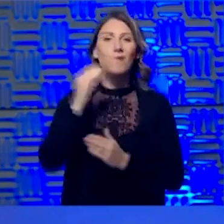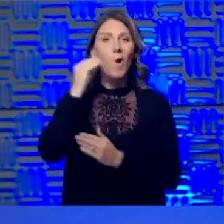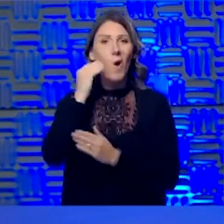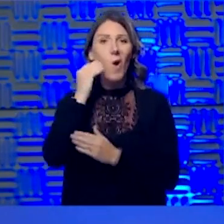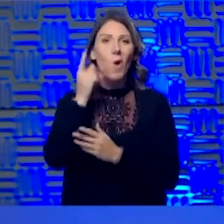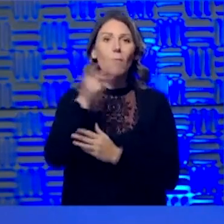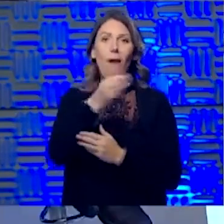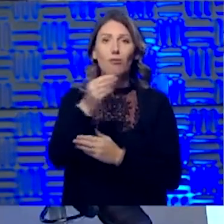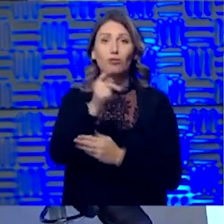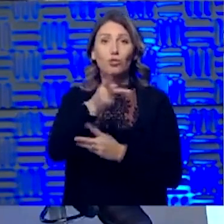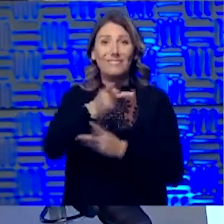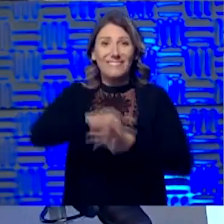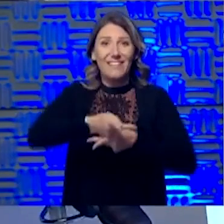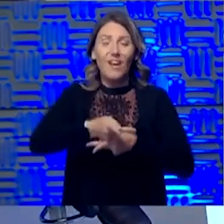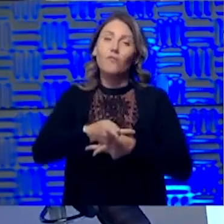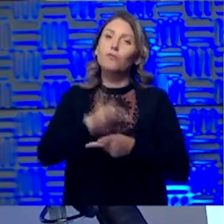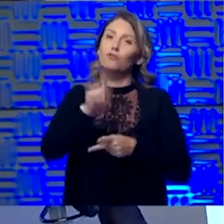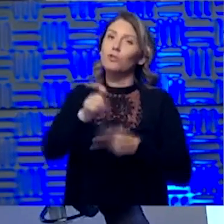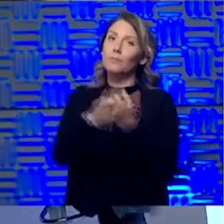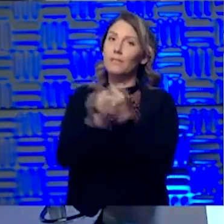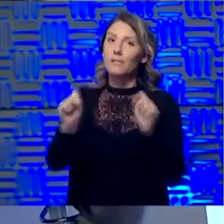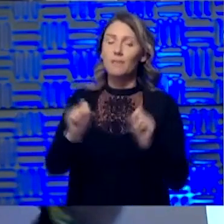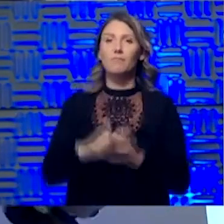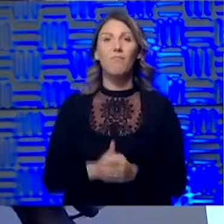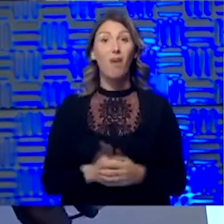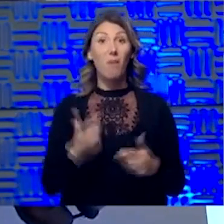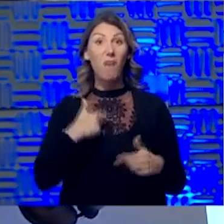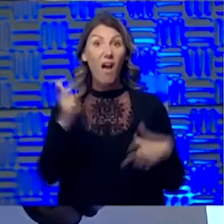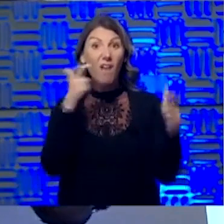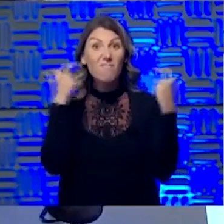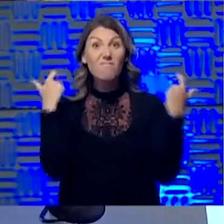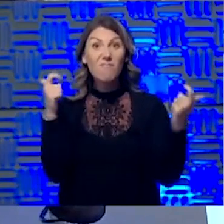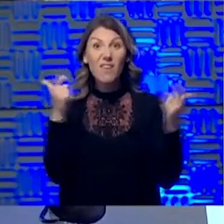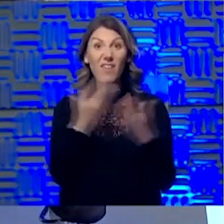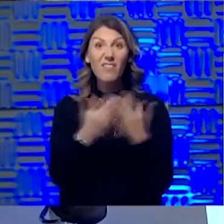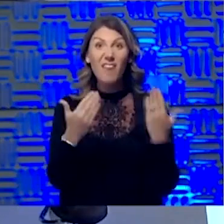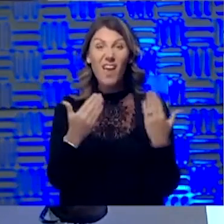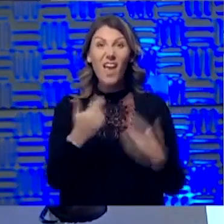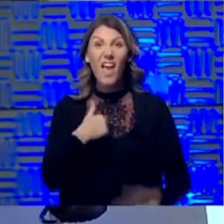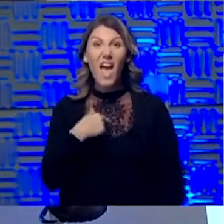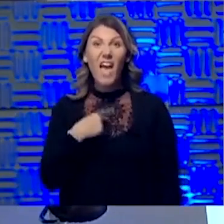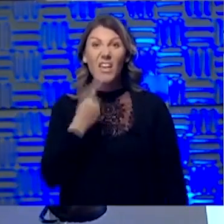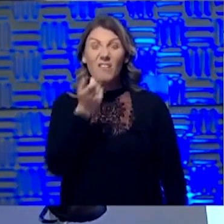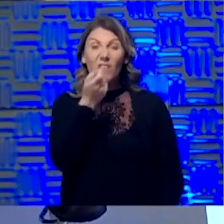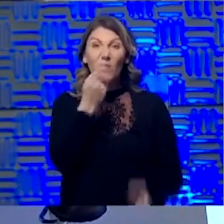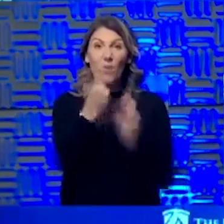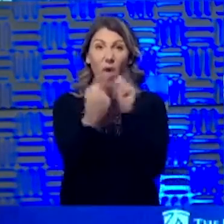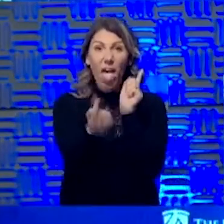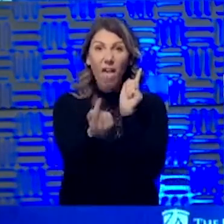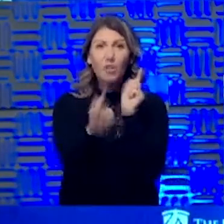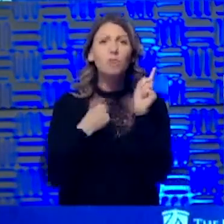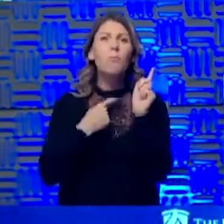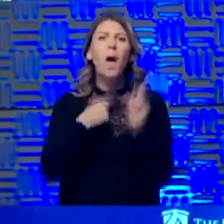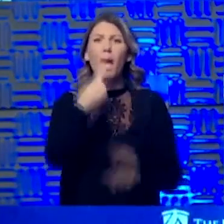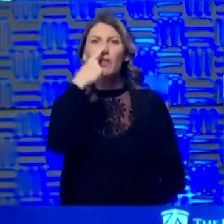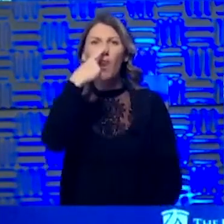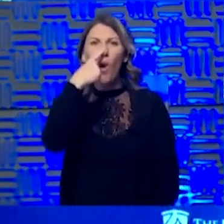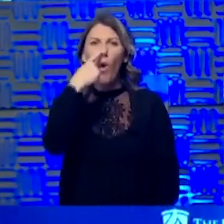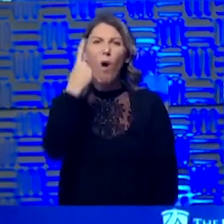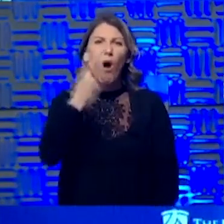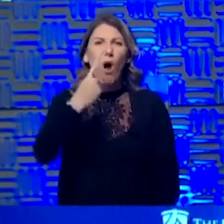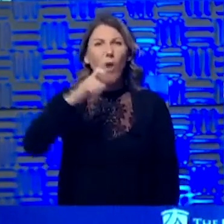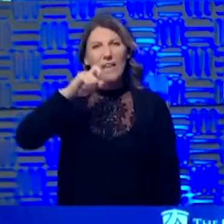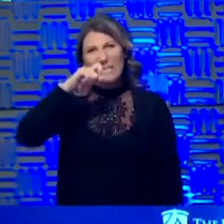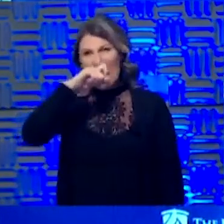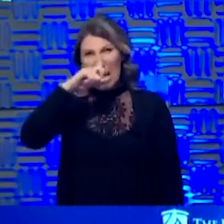really pretty much be safe. Okay, here's my big thing. I am a nose itcher. I have a few allergies out there, and my nose is always